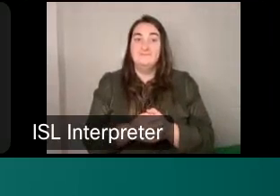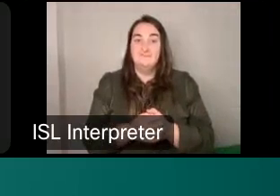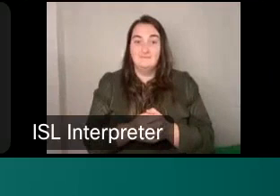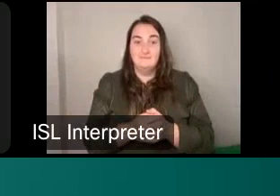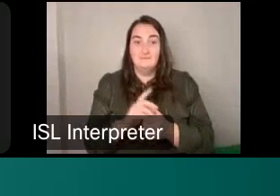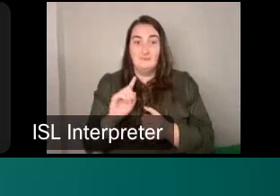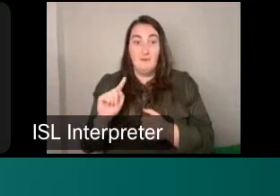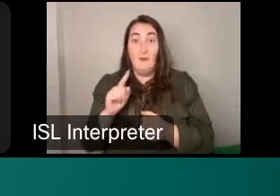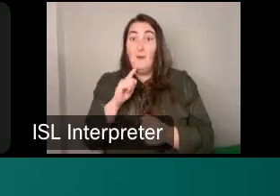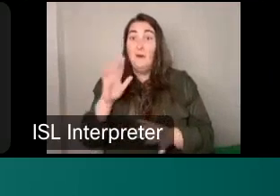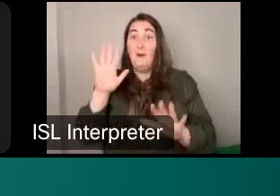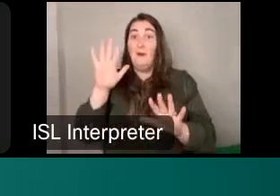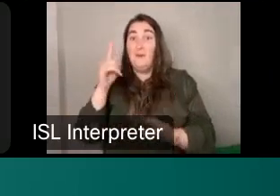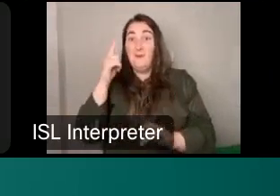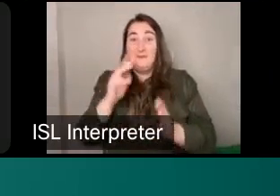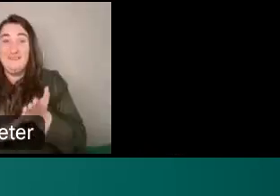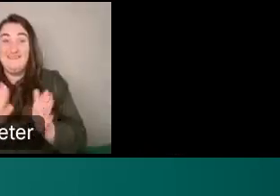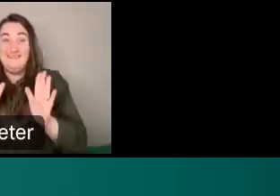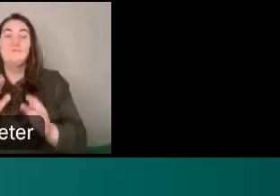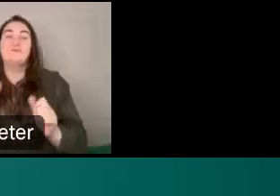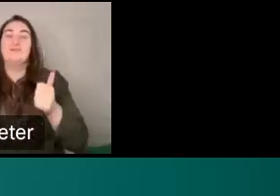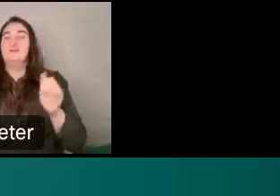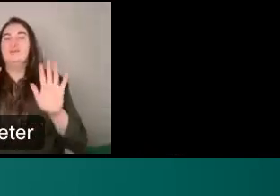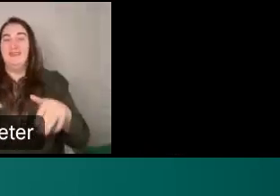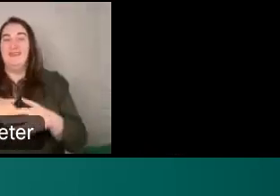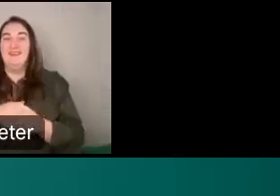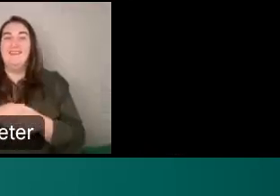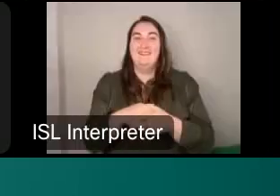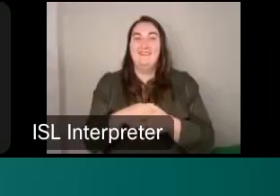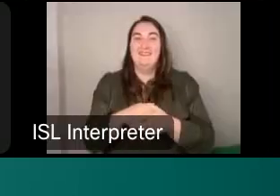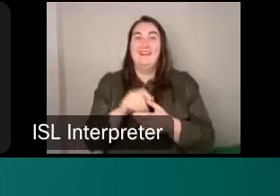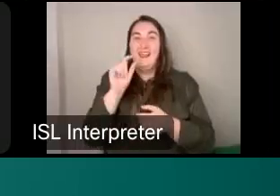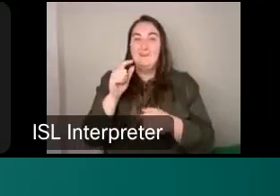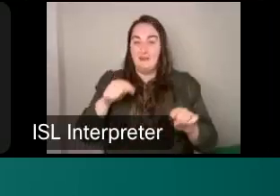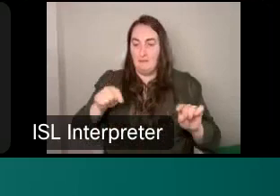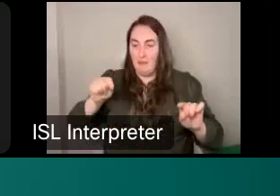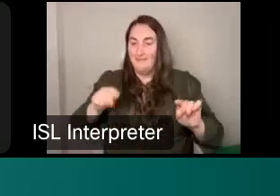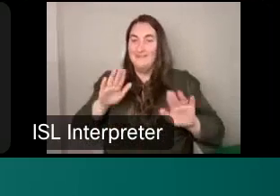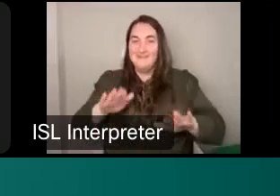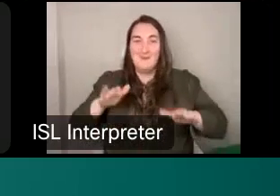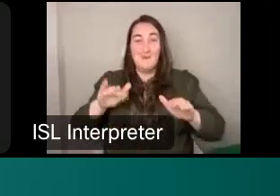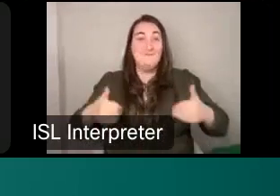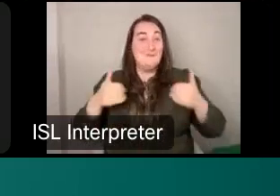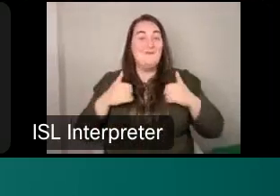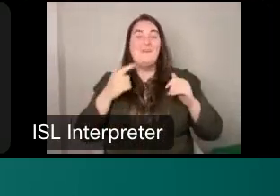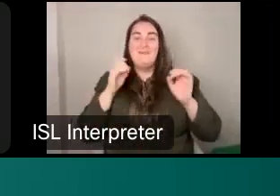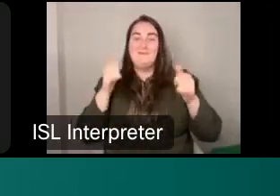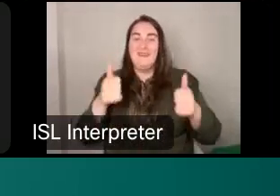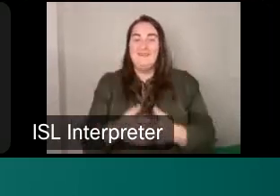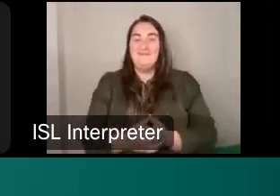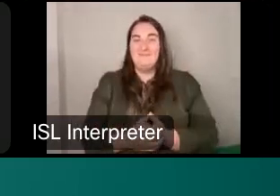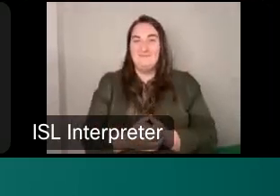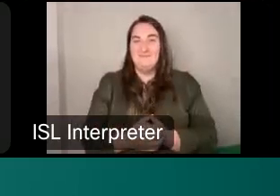Really, just give me a second. Thank you. That's okay. It's already a bit of a sticky button this morning, slow to work. That's okay.